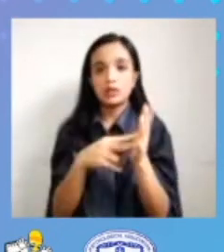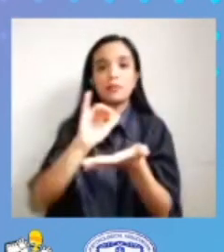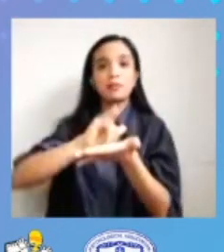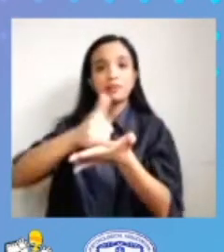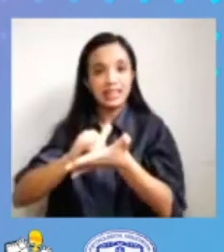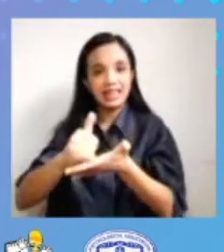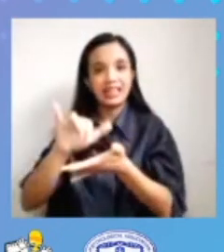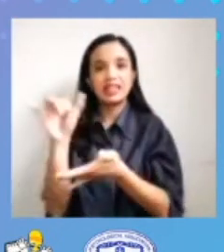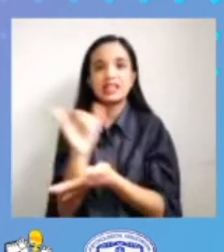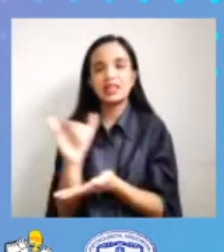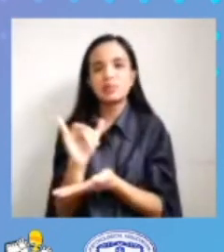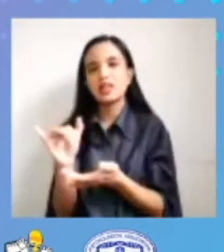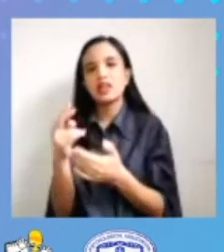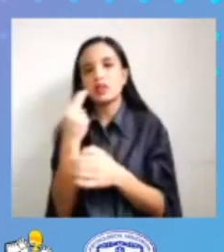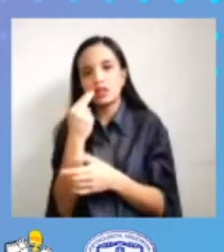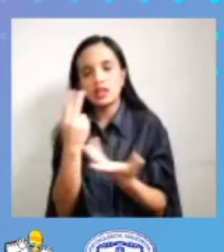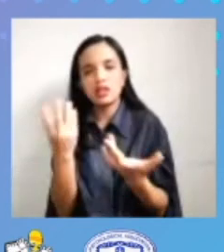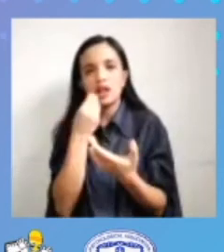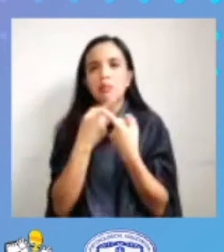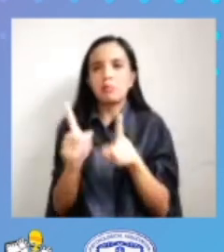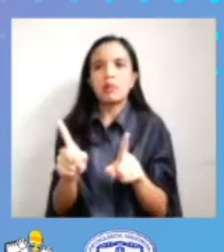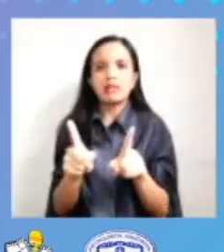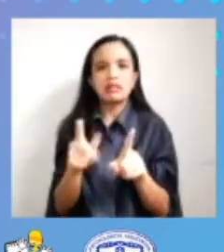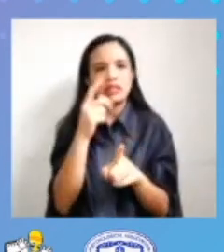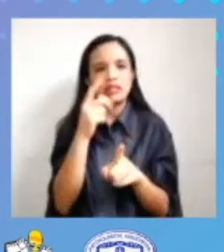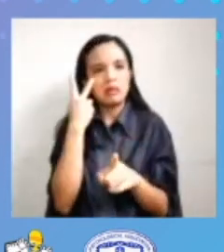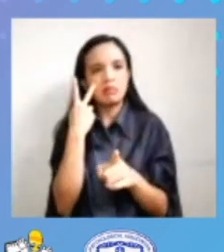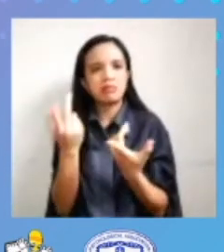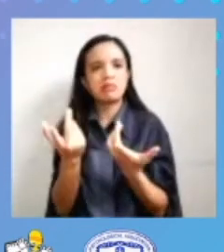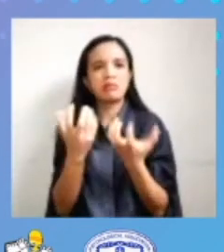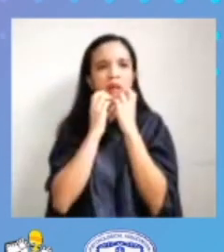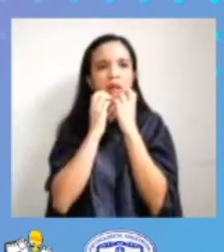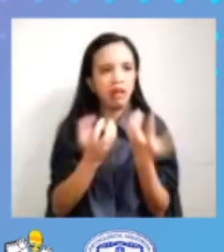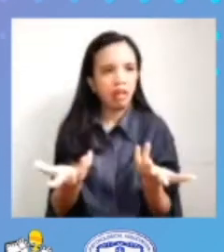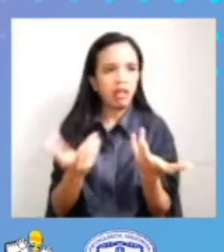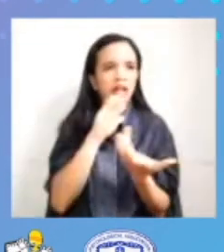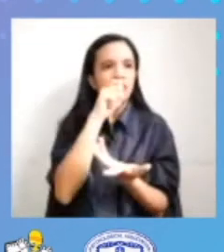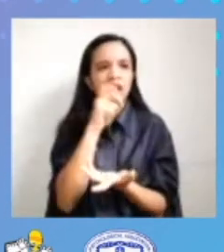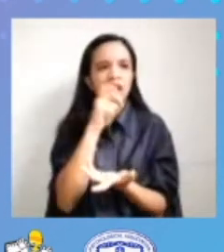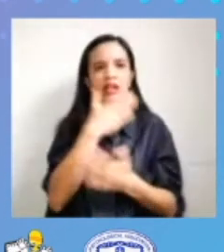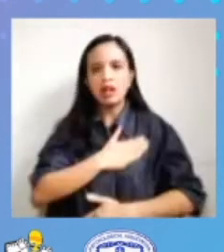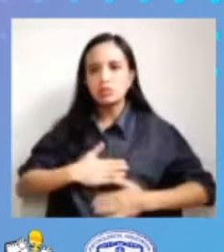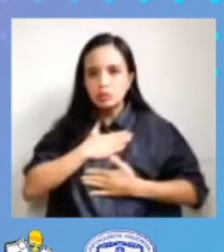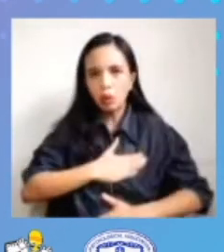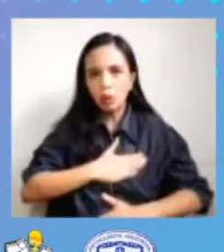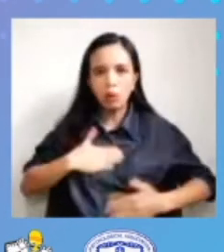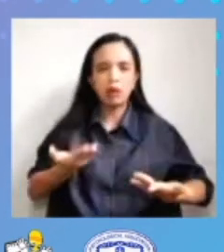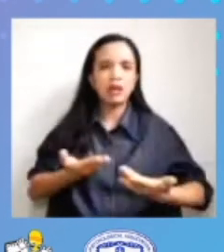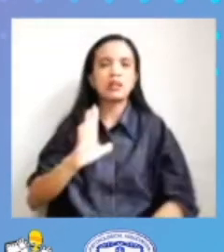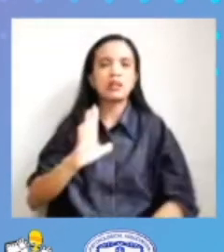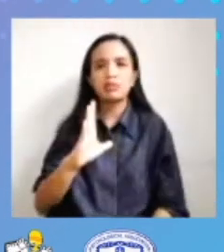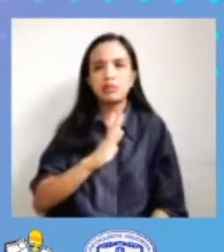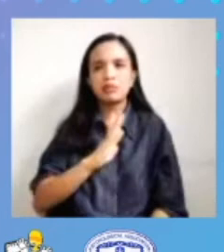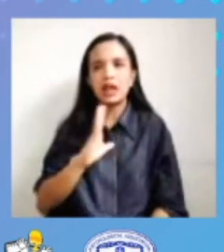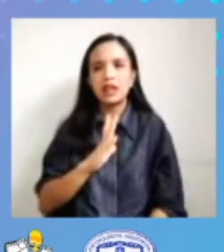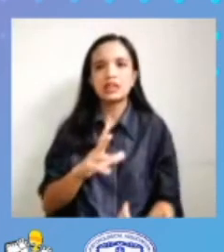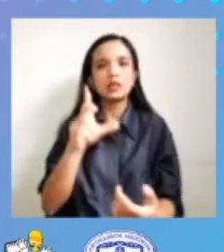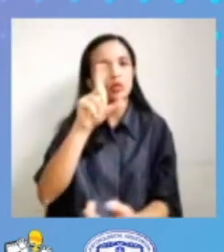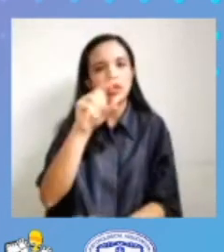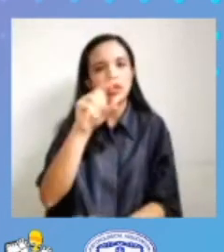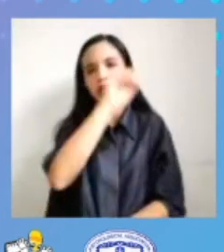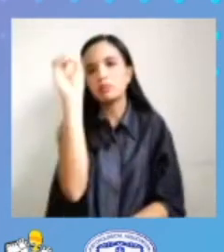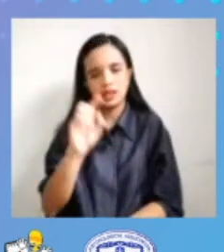many calories that you're burning. So meron chart doon na lalabas to show you depending on your